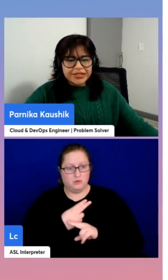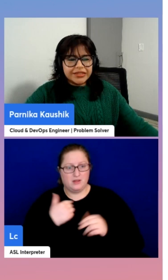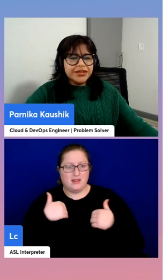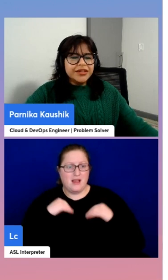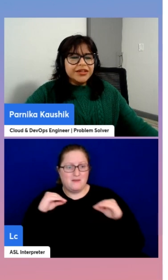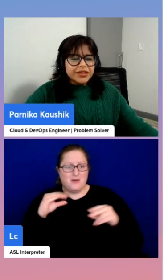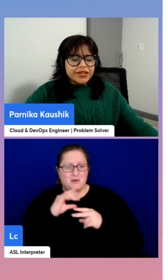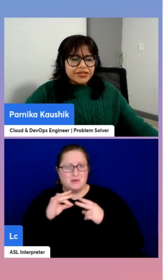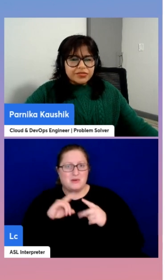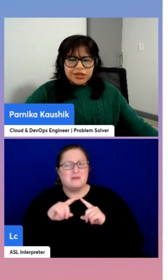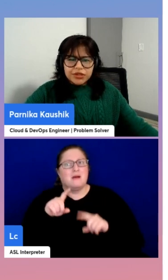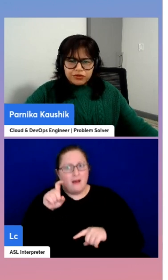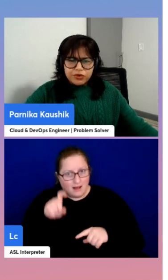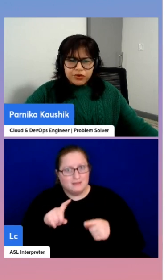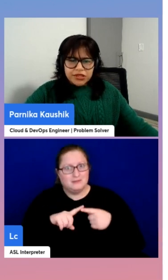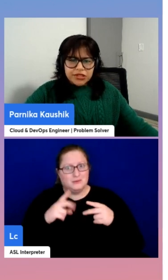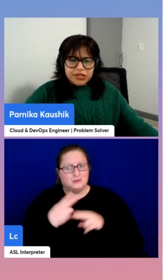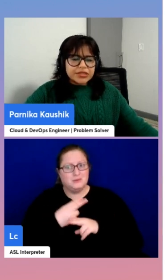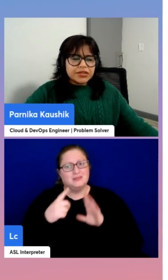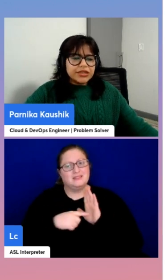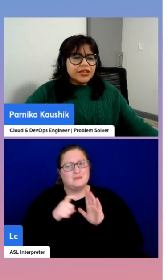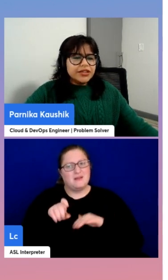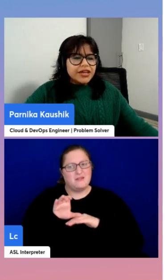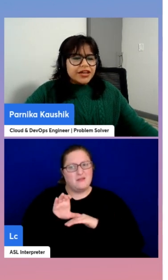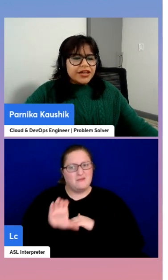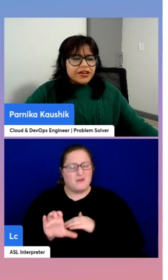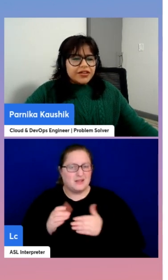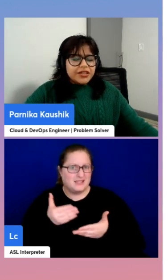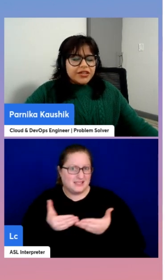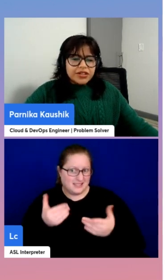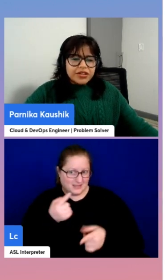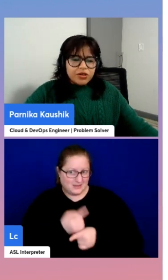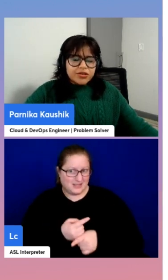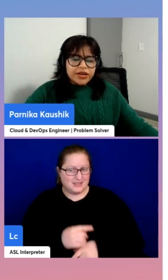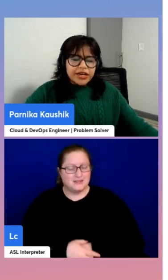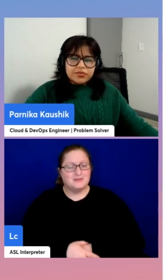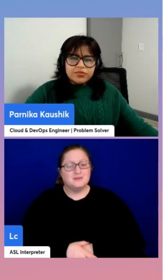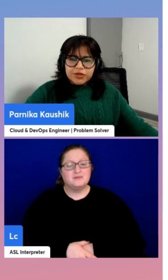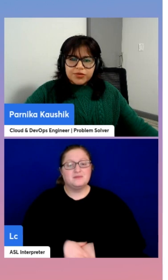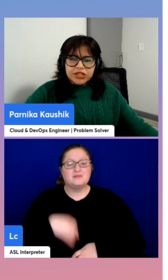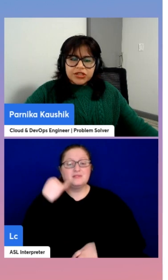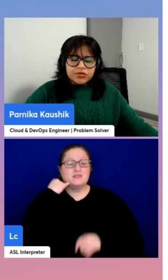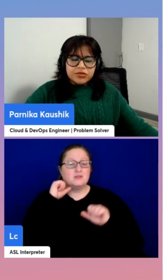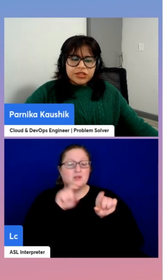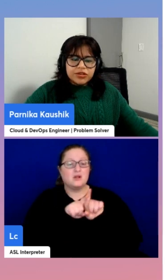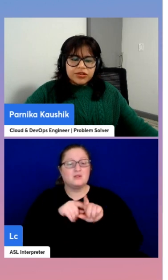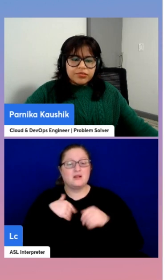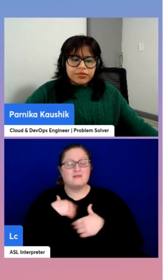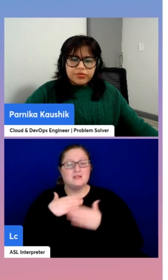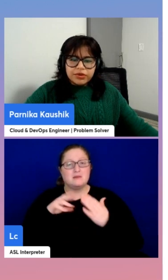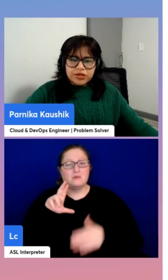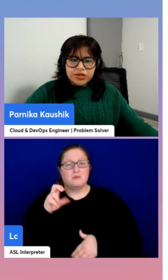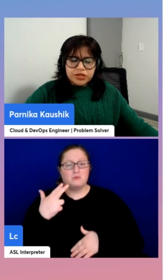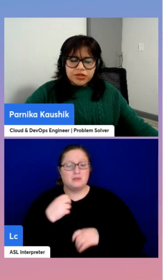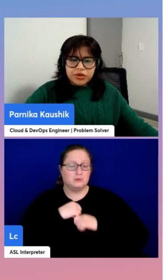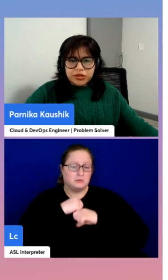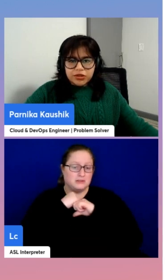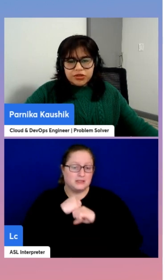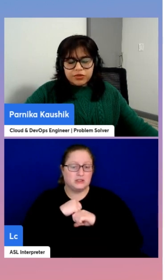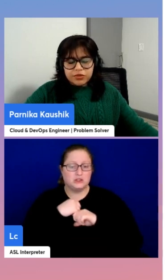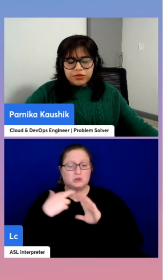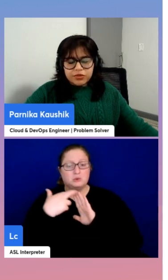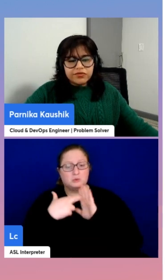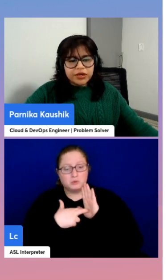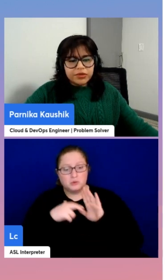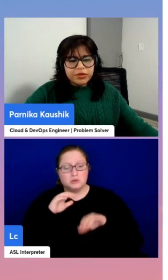but to use it. Sometimes you got to force these things, right? You can also have some branch protection rules, say on your main branch, which is probably